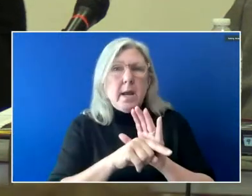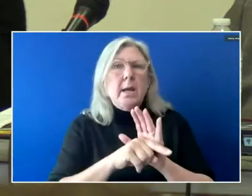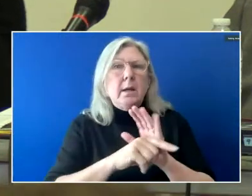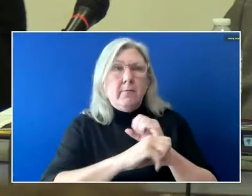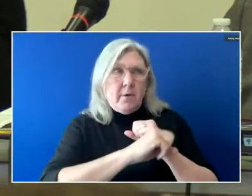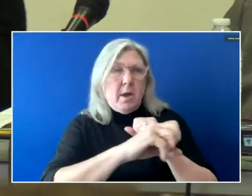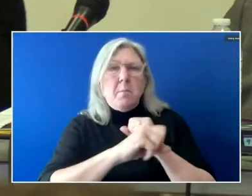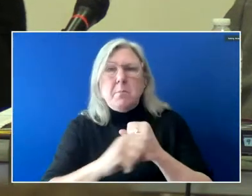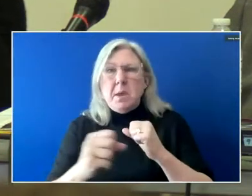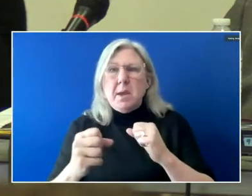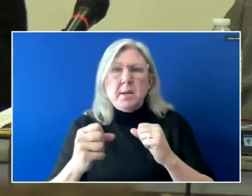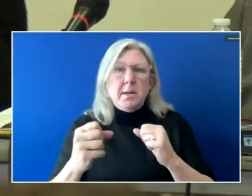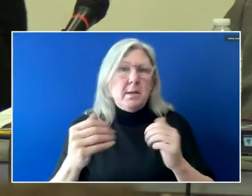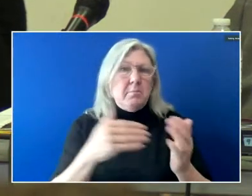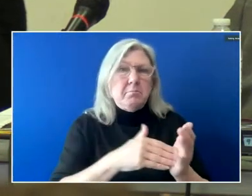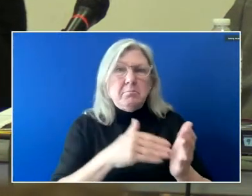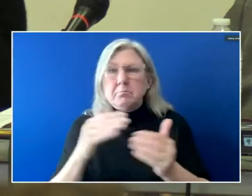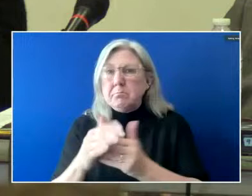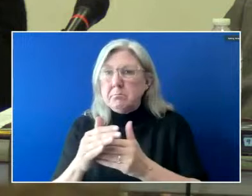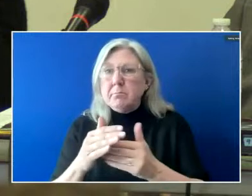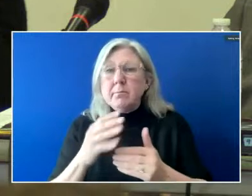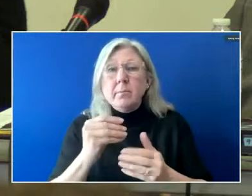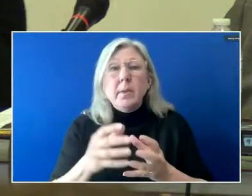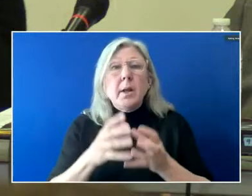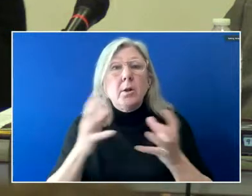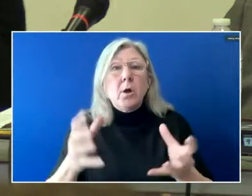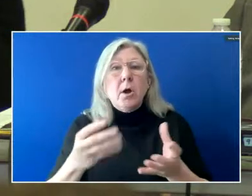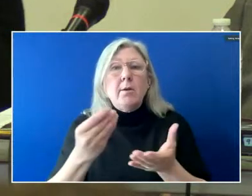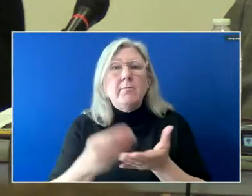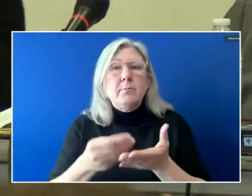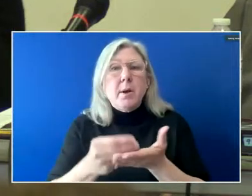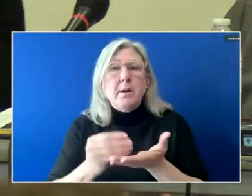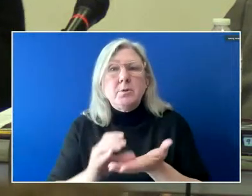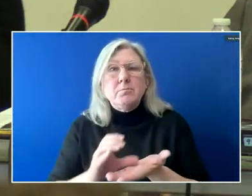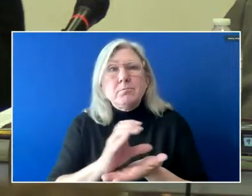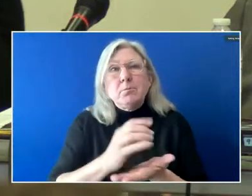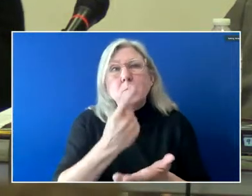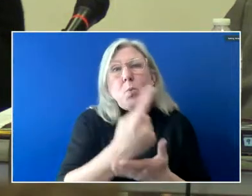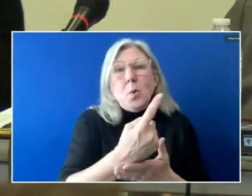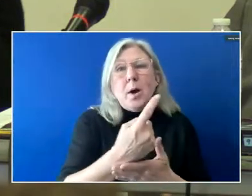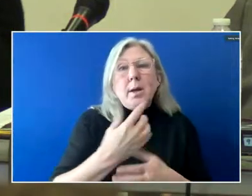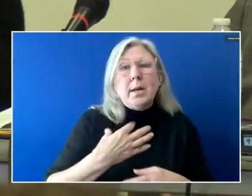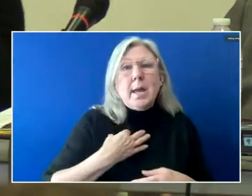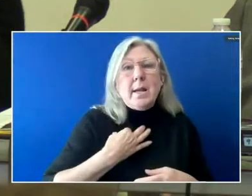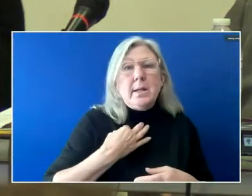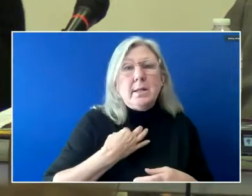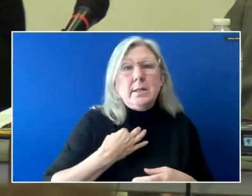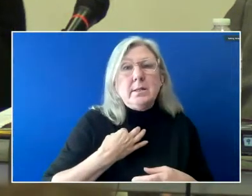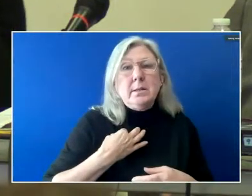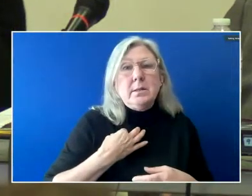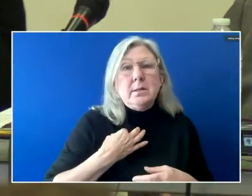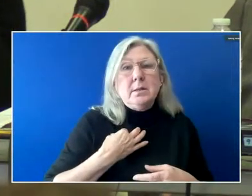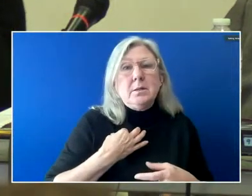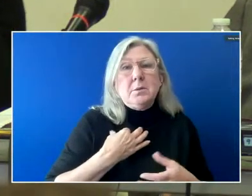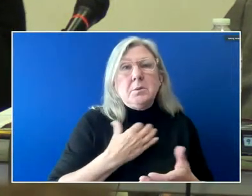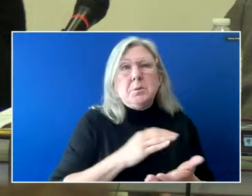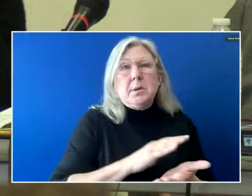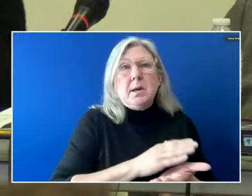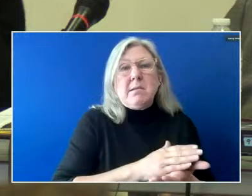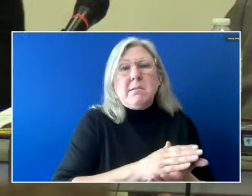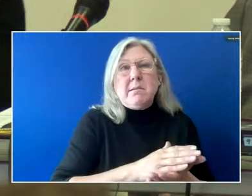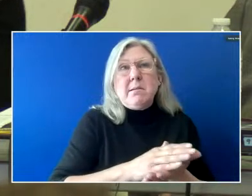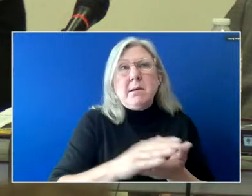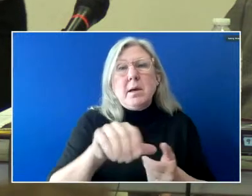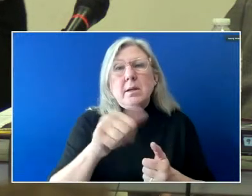also a lot of um monetary support for one candidate to ease out another candidate so it wasn't